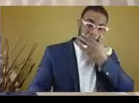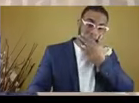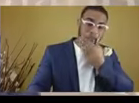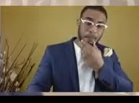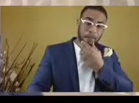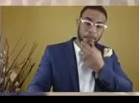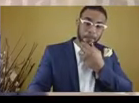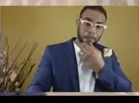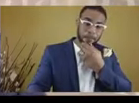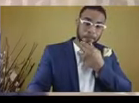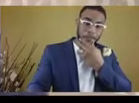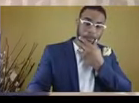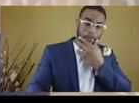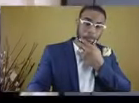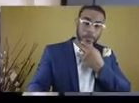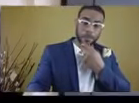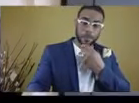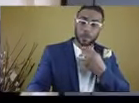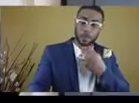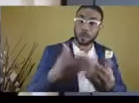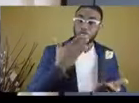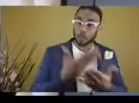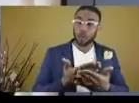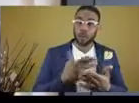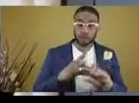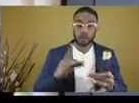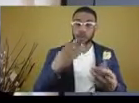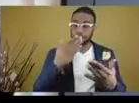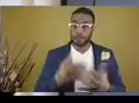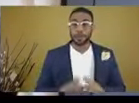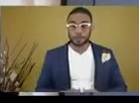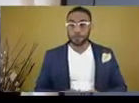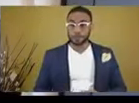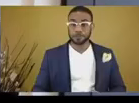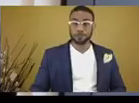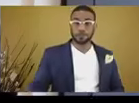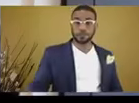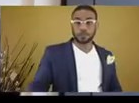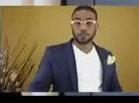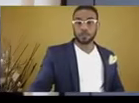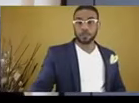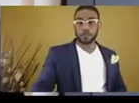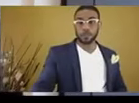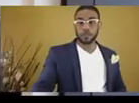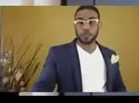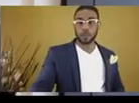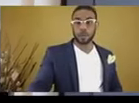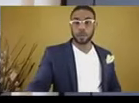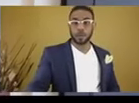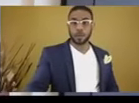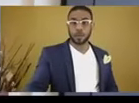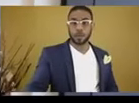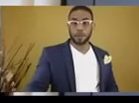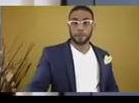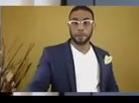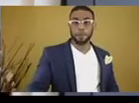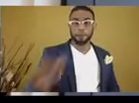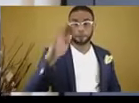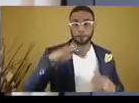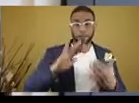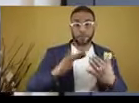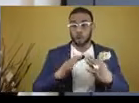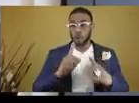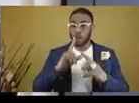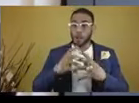Deborah, well, more than well said, well put. As you know, though, in our communities, we talk so much